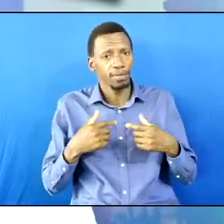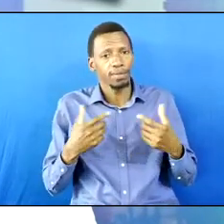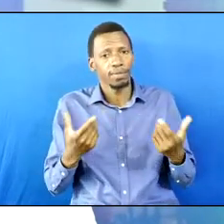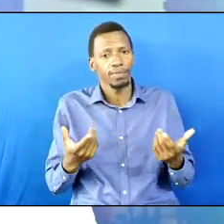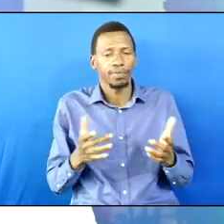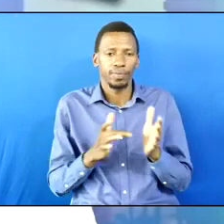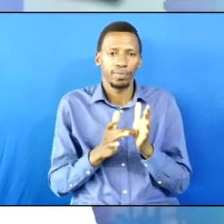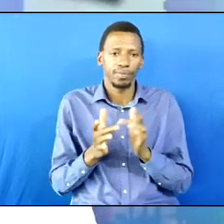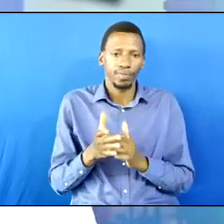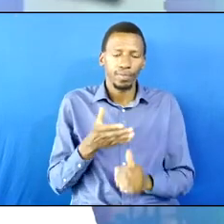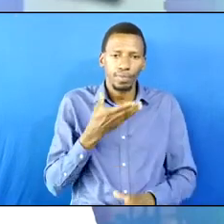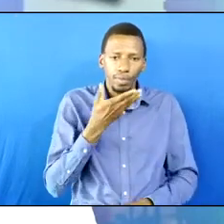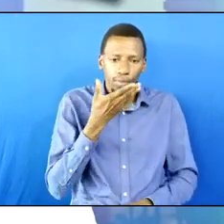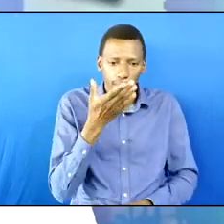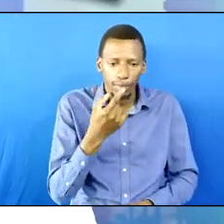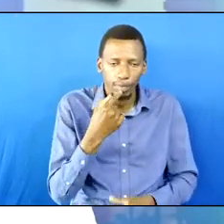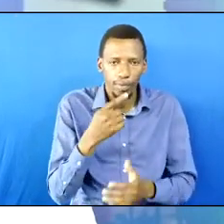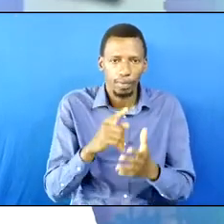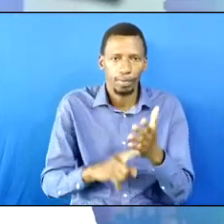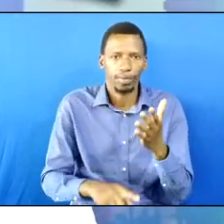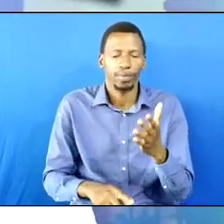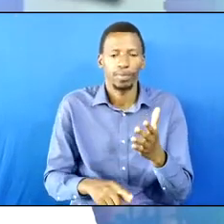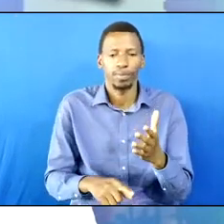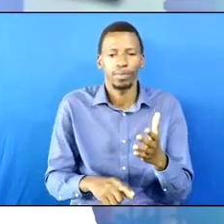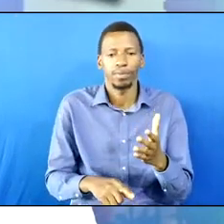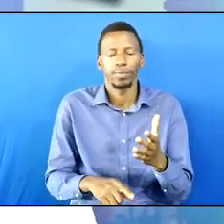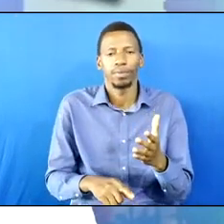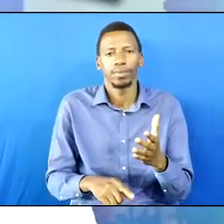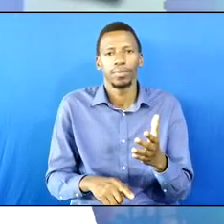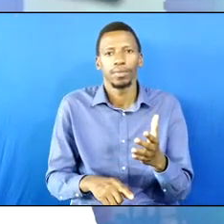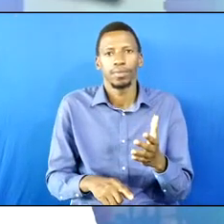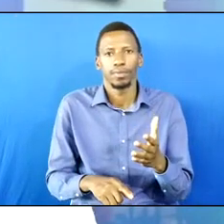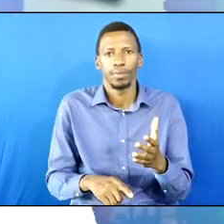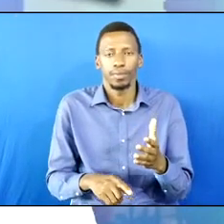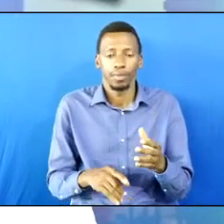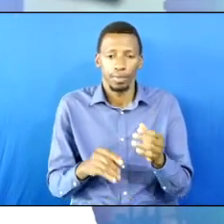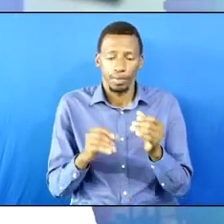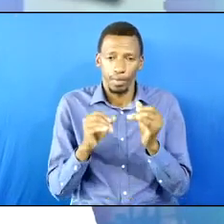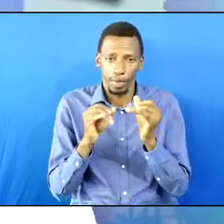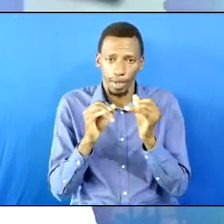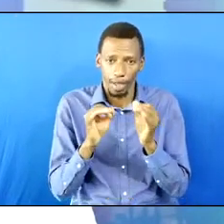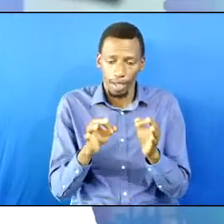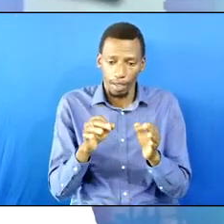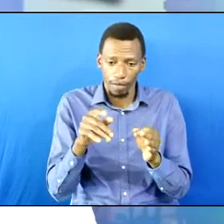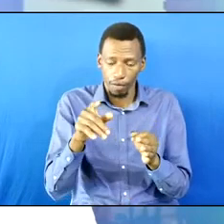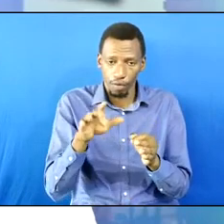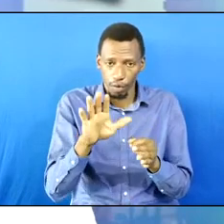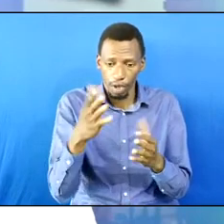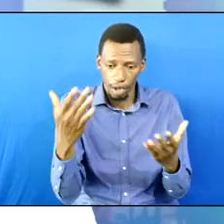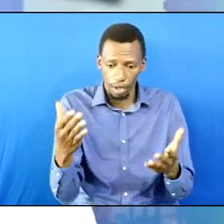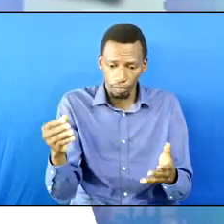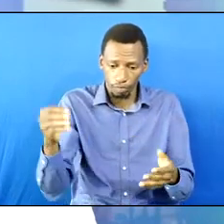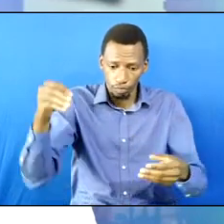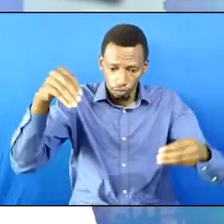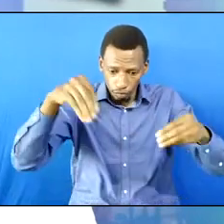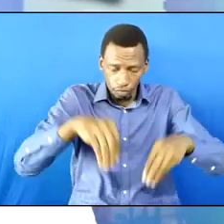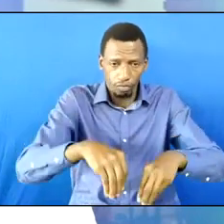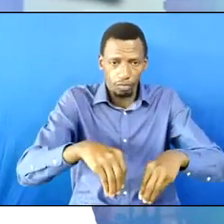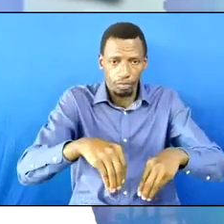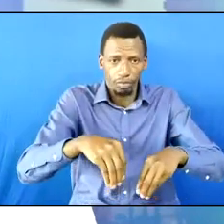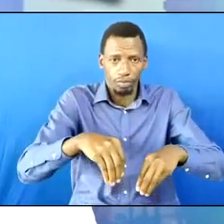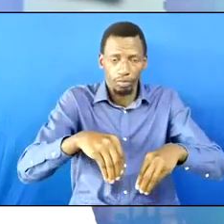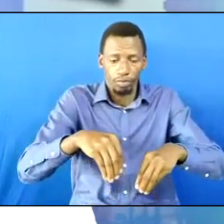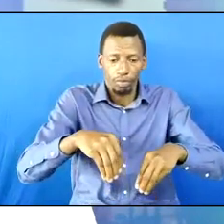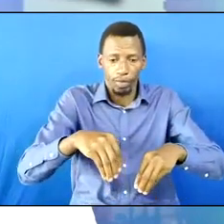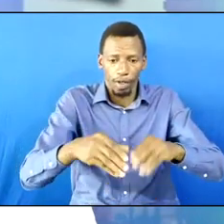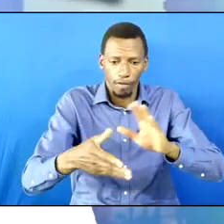he answered and said, He that dippeth his hand with me in the dish, the same